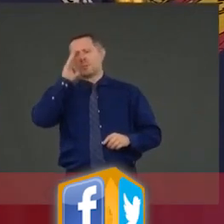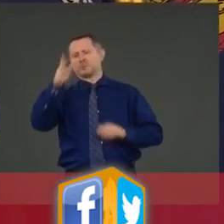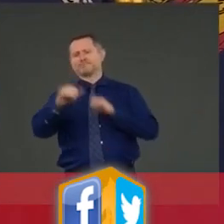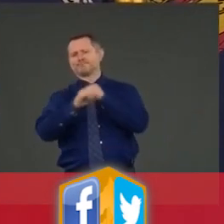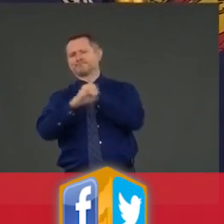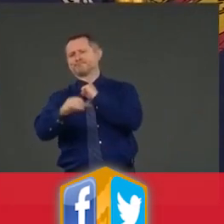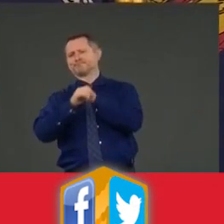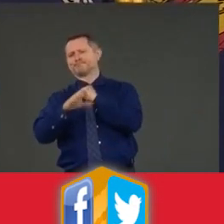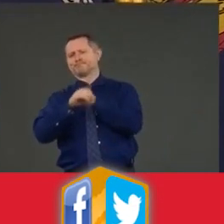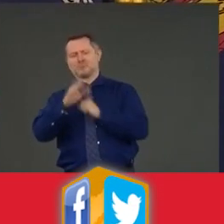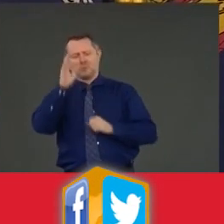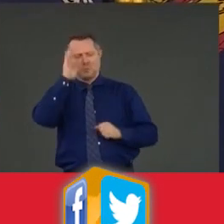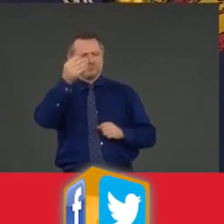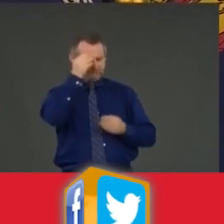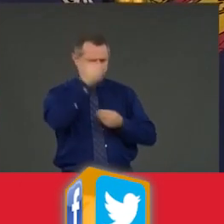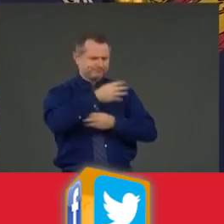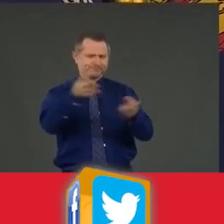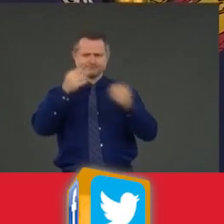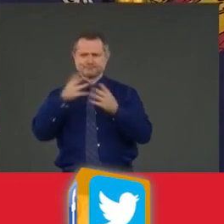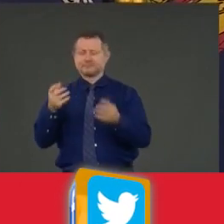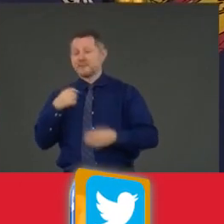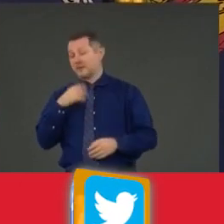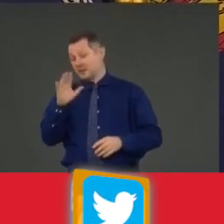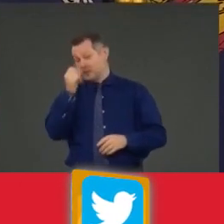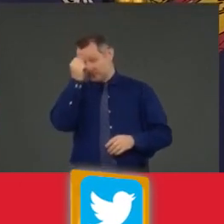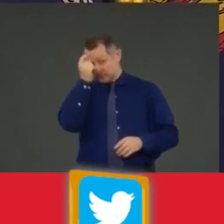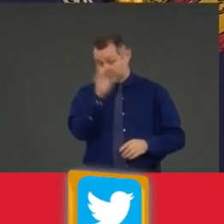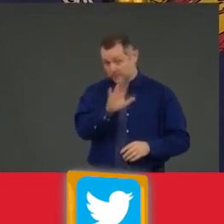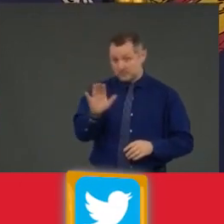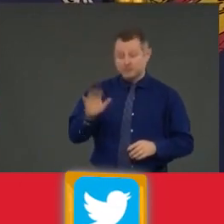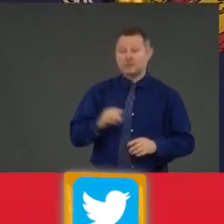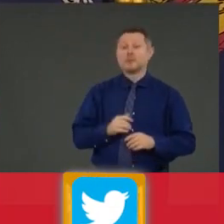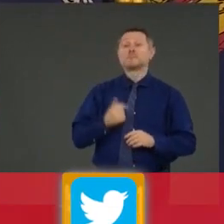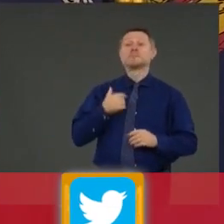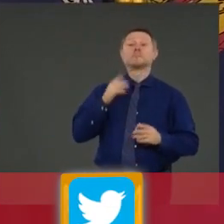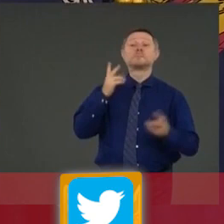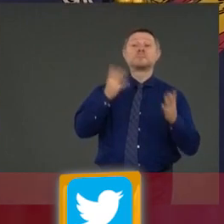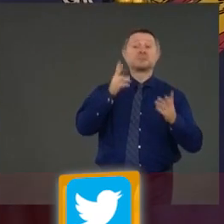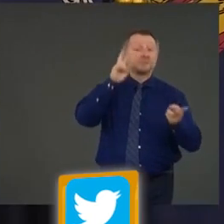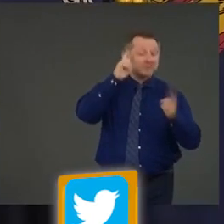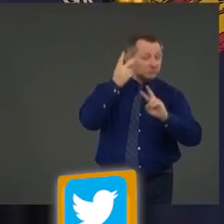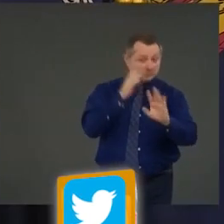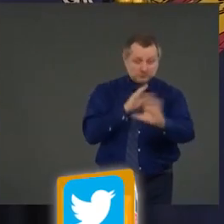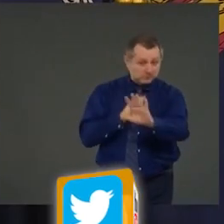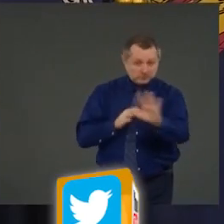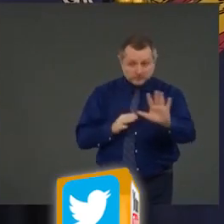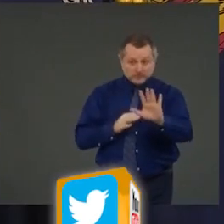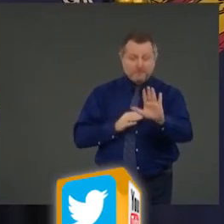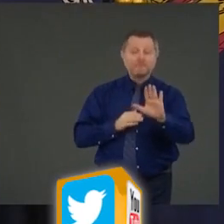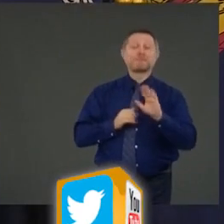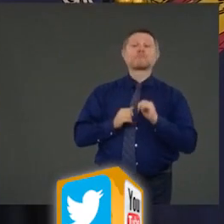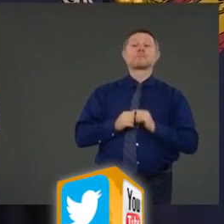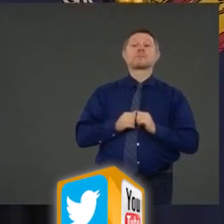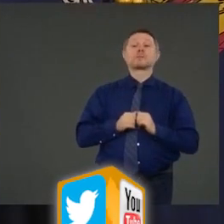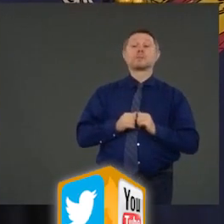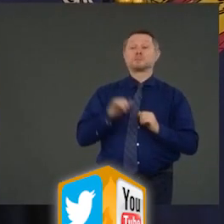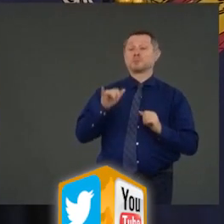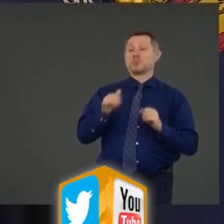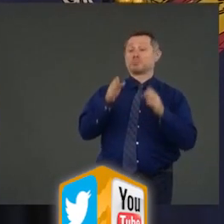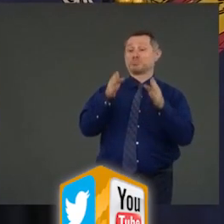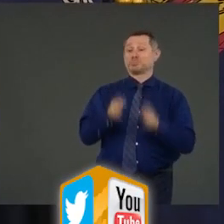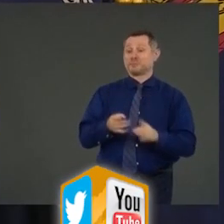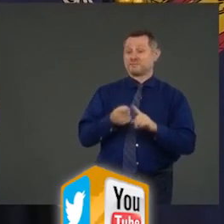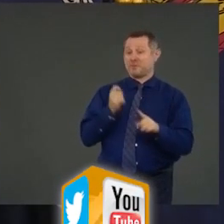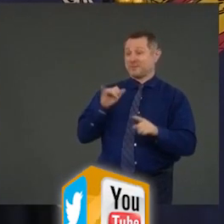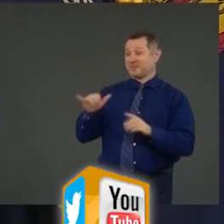that. But unless I misunderstood the question, it doesn't say a person from one of these